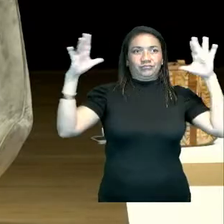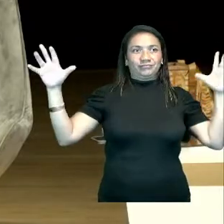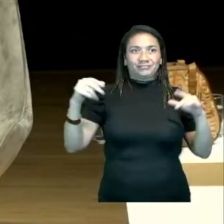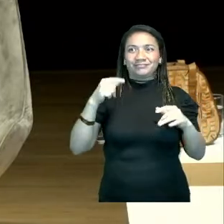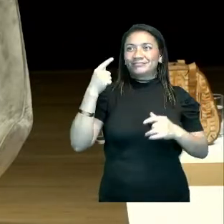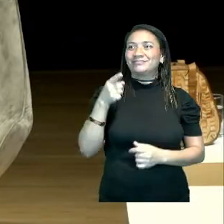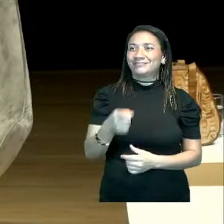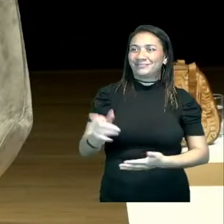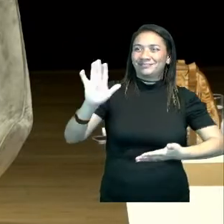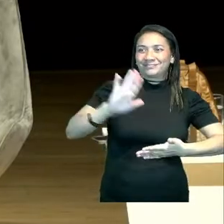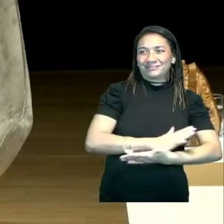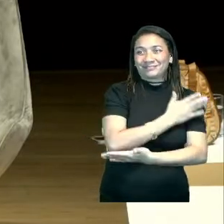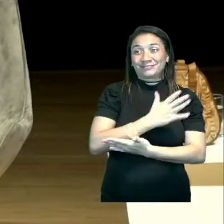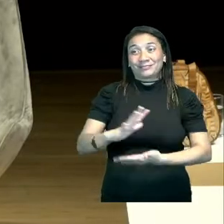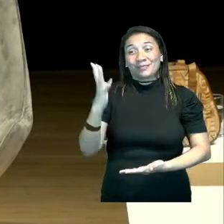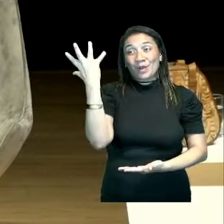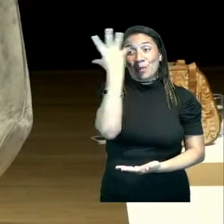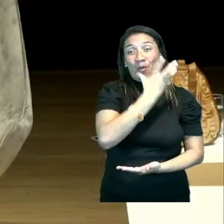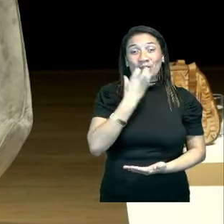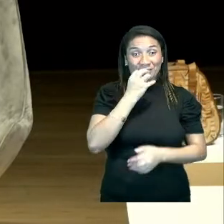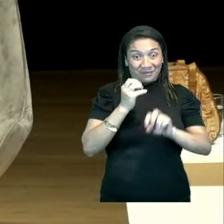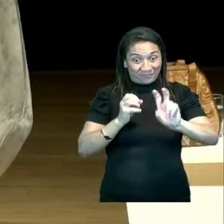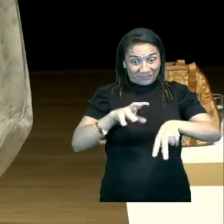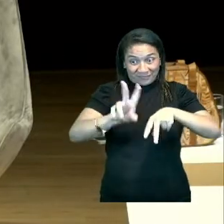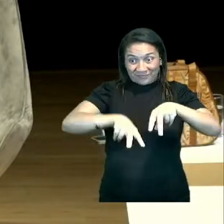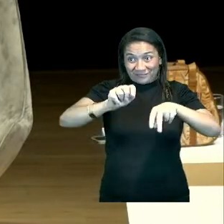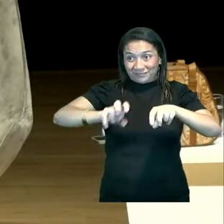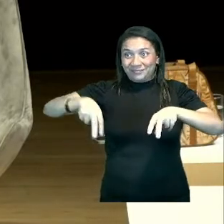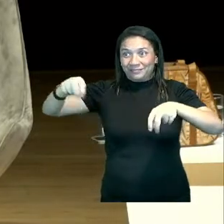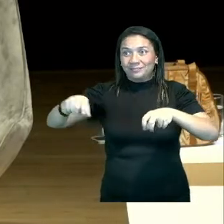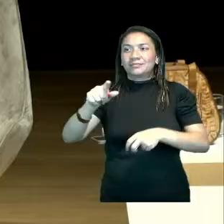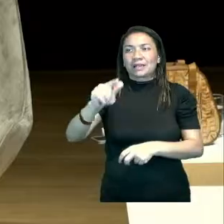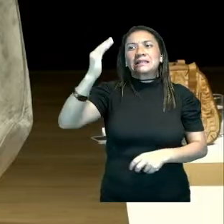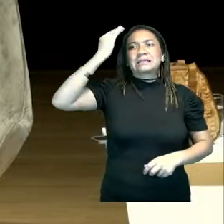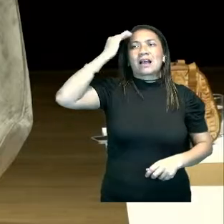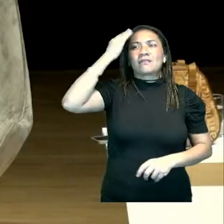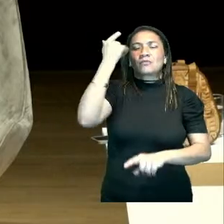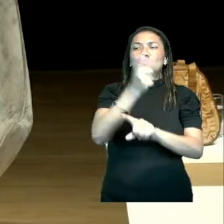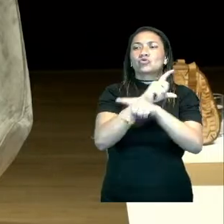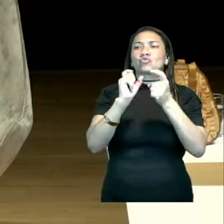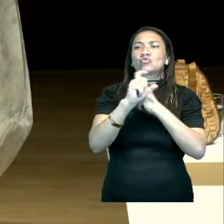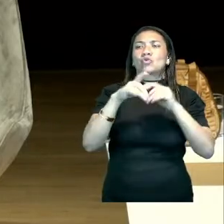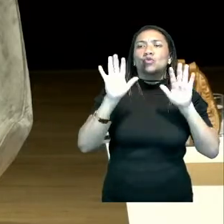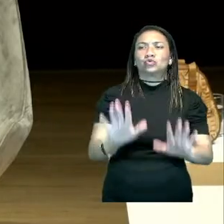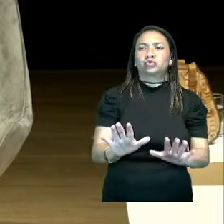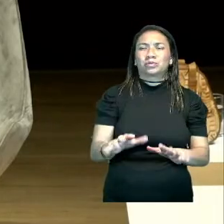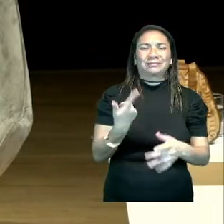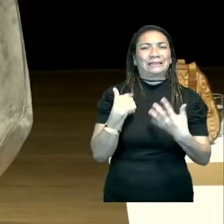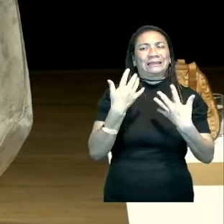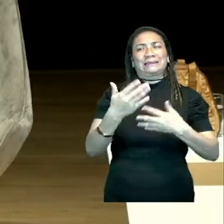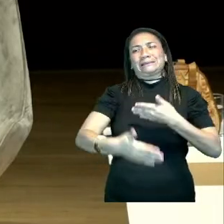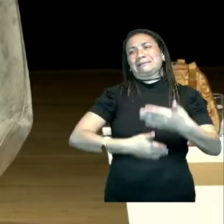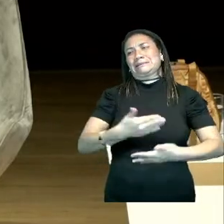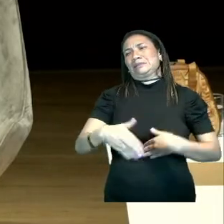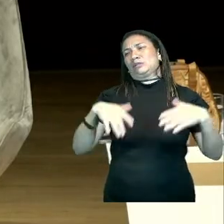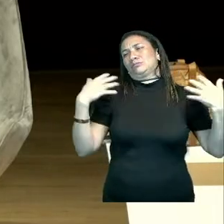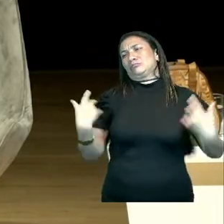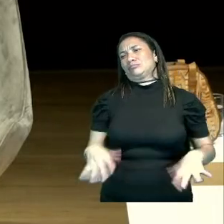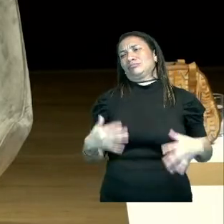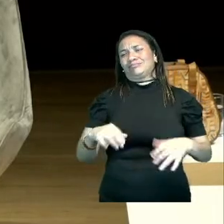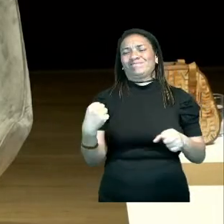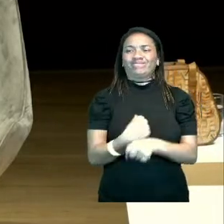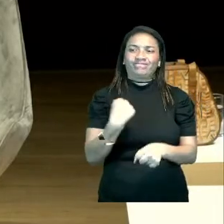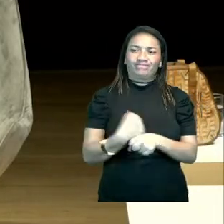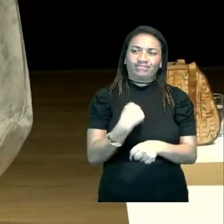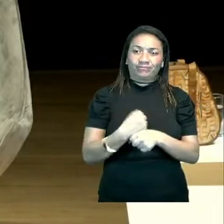We know that culture does such important work. But when we ask someone to